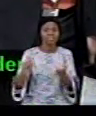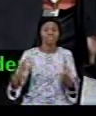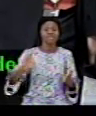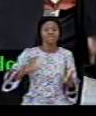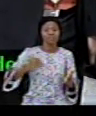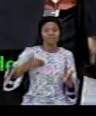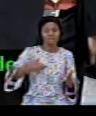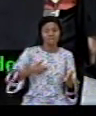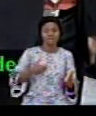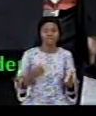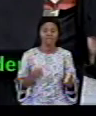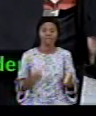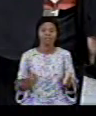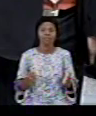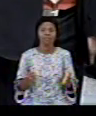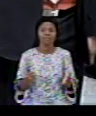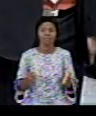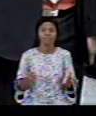songs